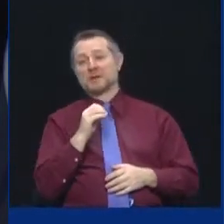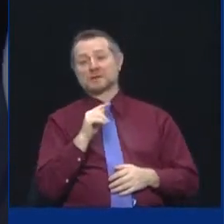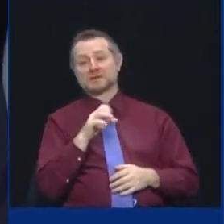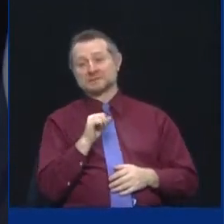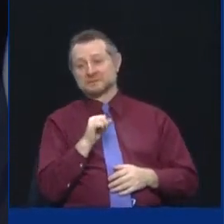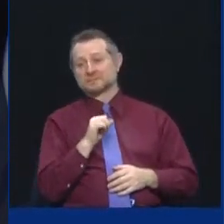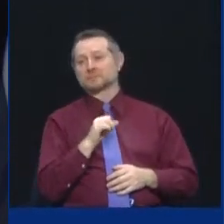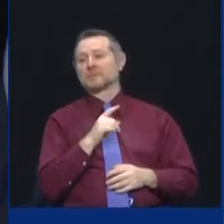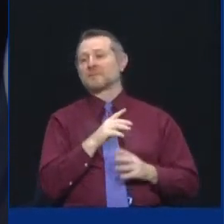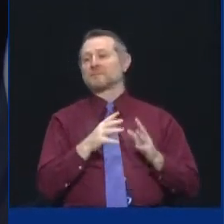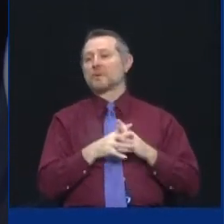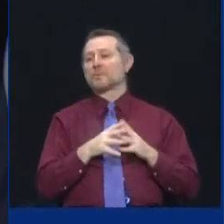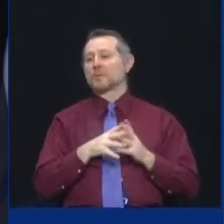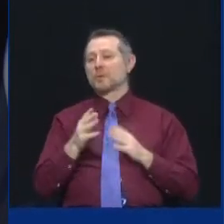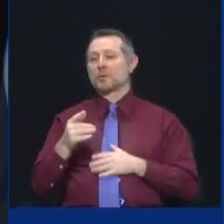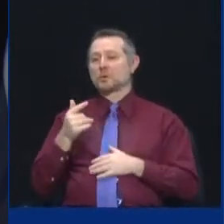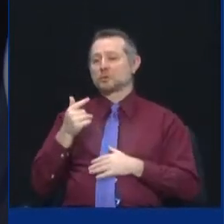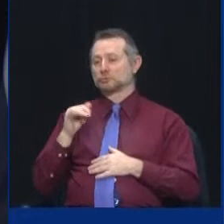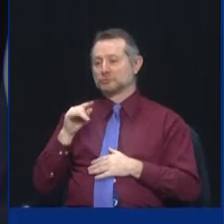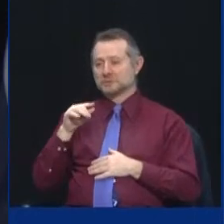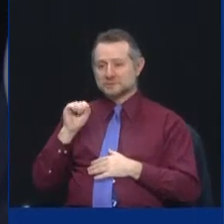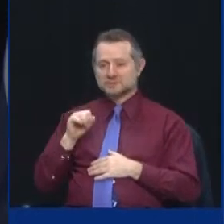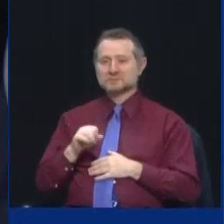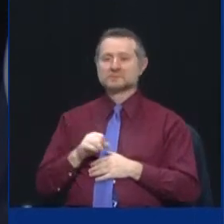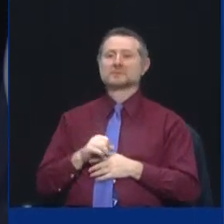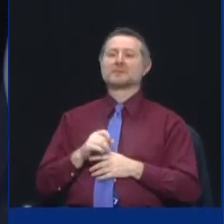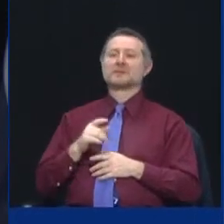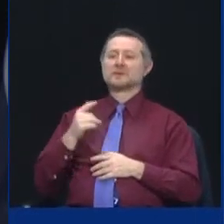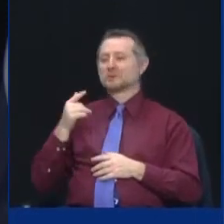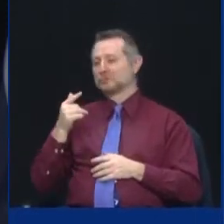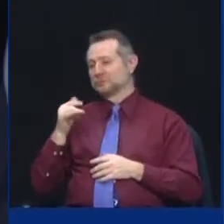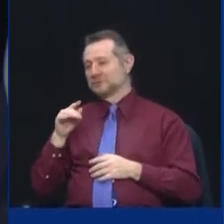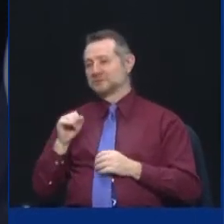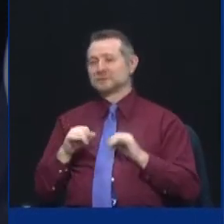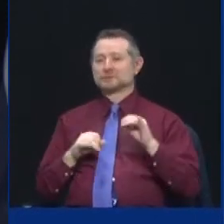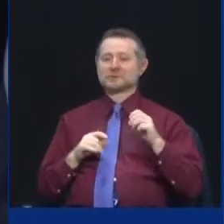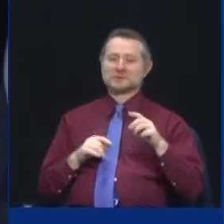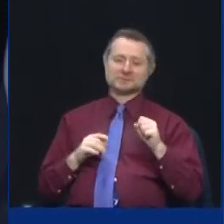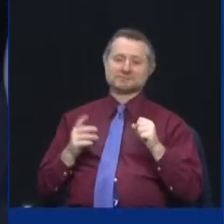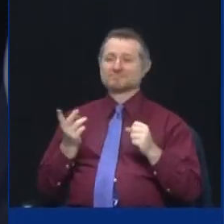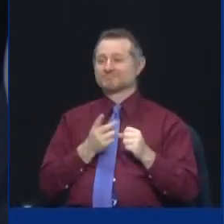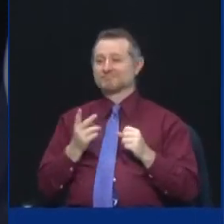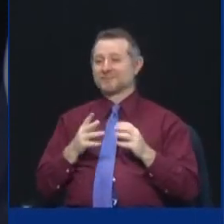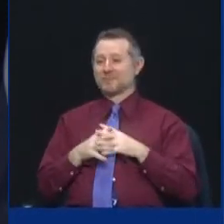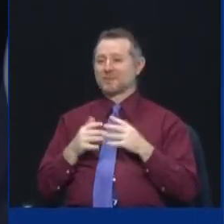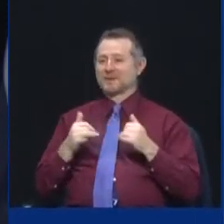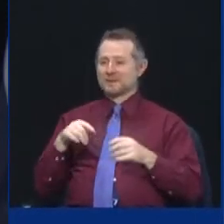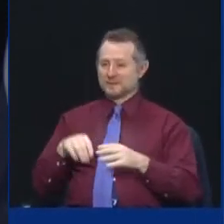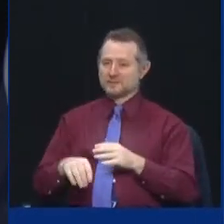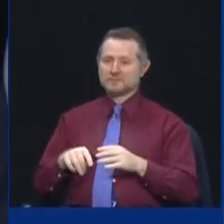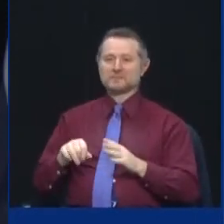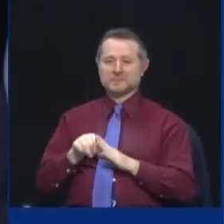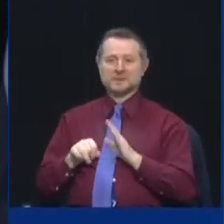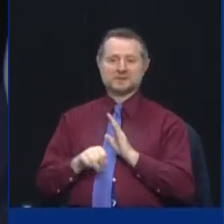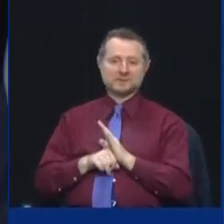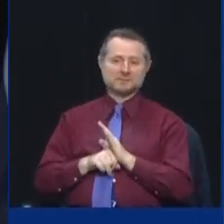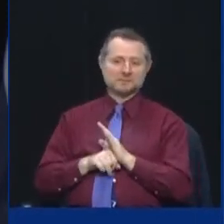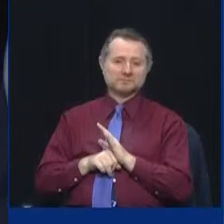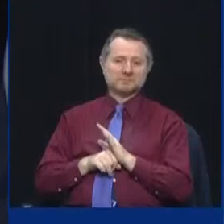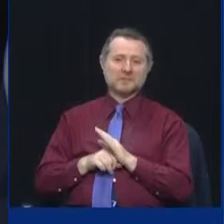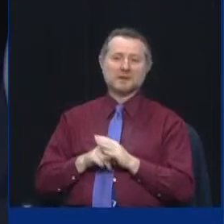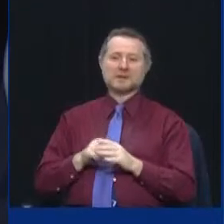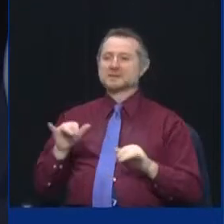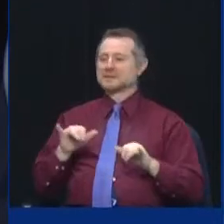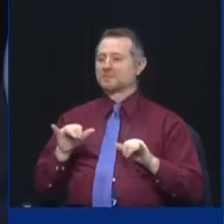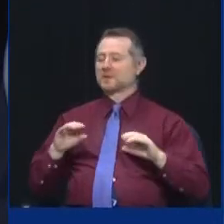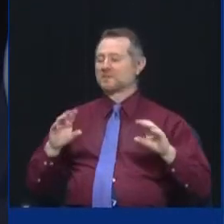formula. Well, Giants, Jets, when they play in this state, if they play in this state. Right now,